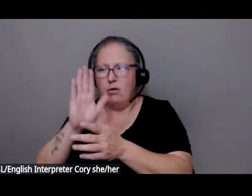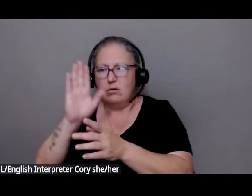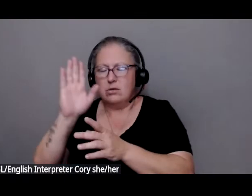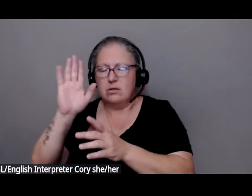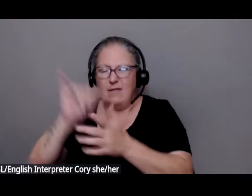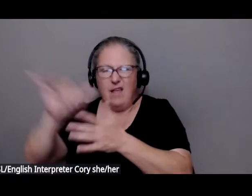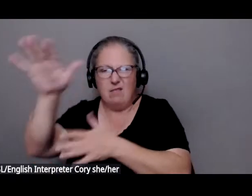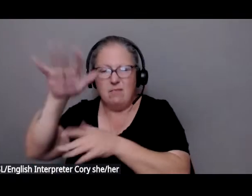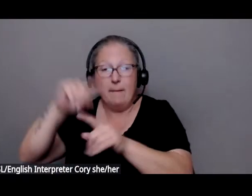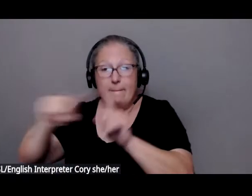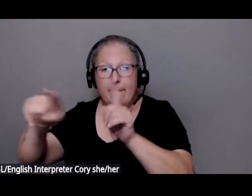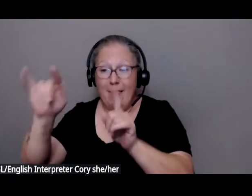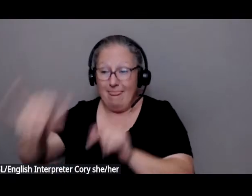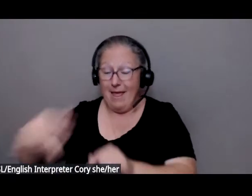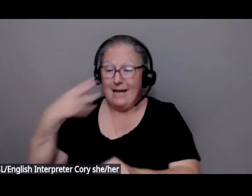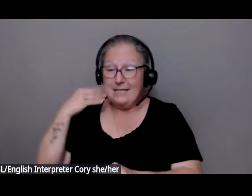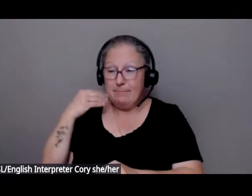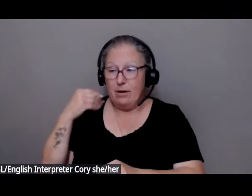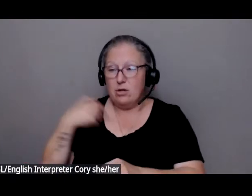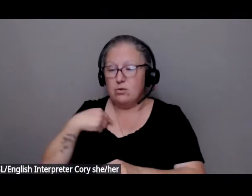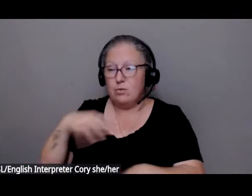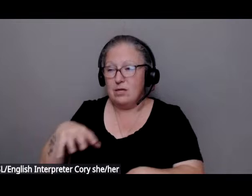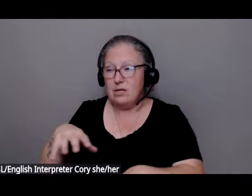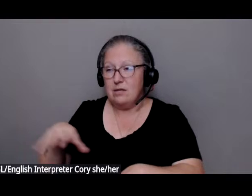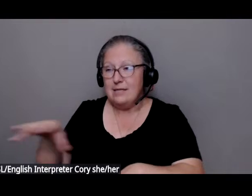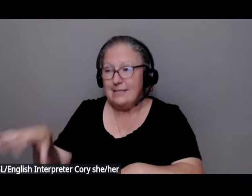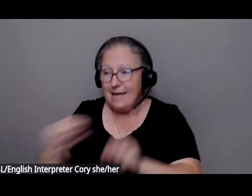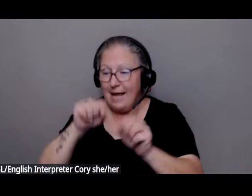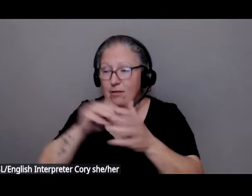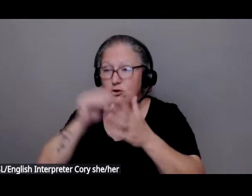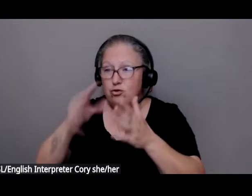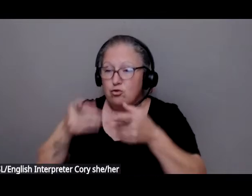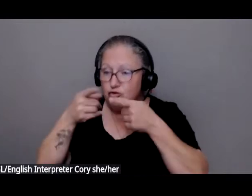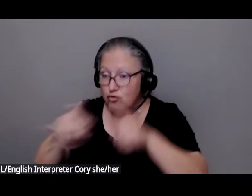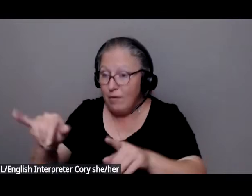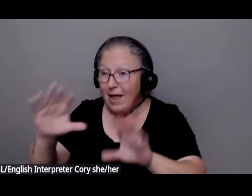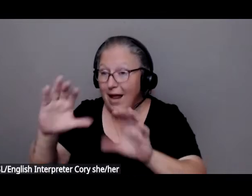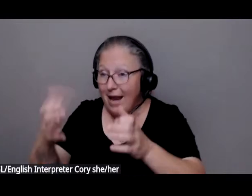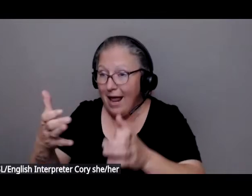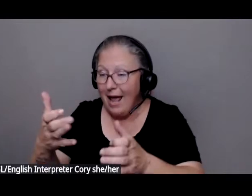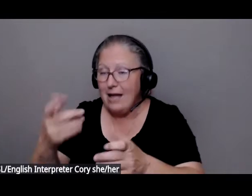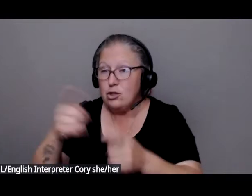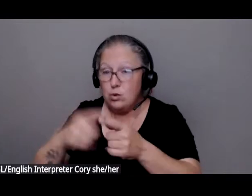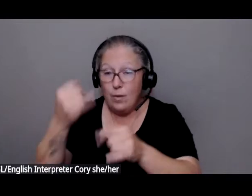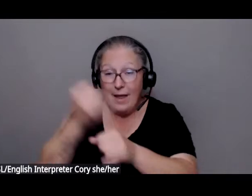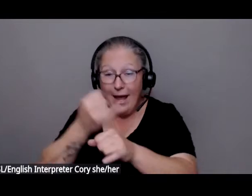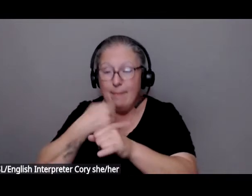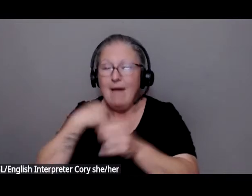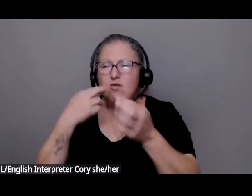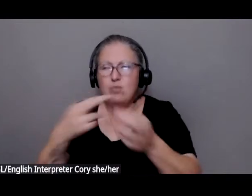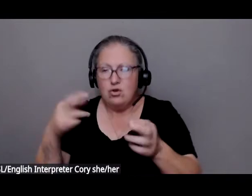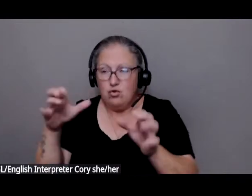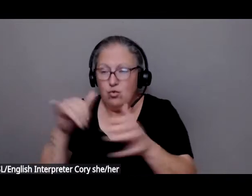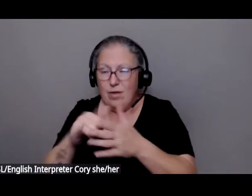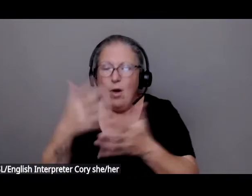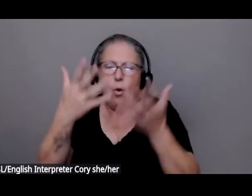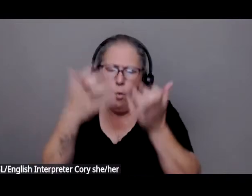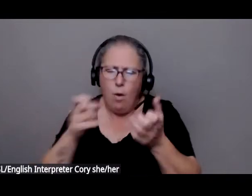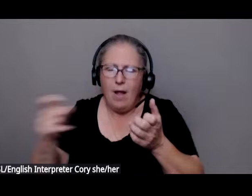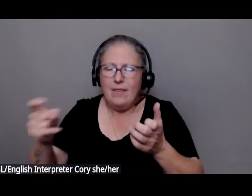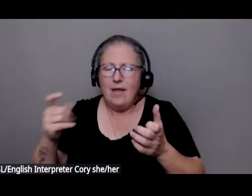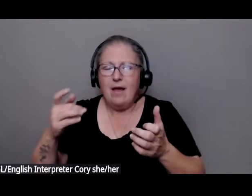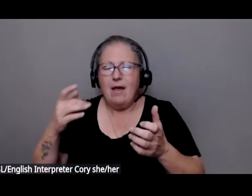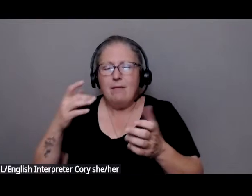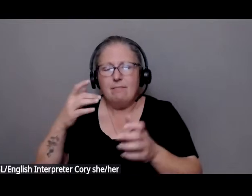yeah. but part of that experience often is we do take the students during that class at one point to the campus. We have resources to do that because you do want them to also get a sense